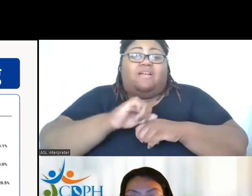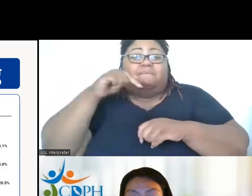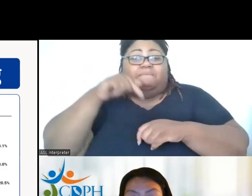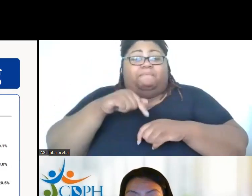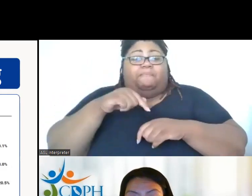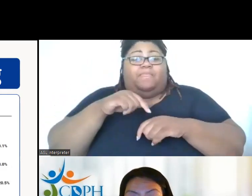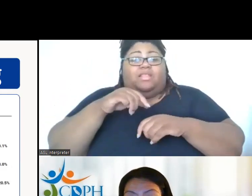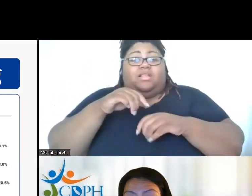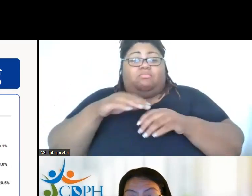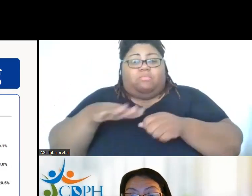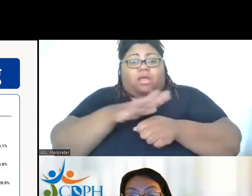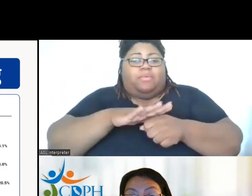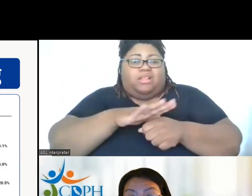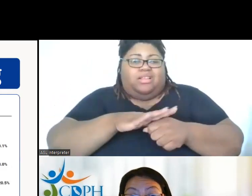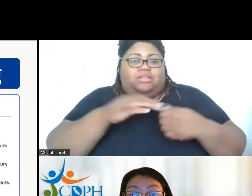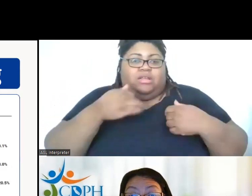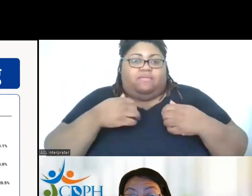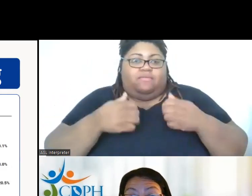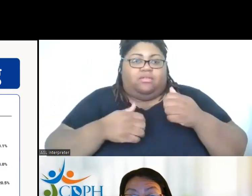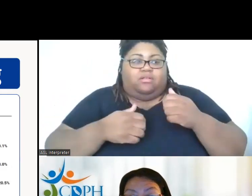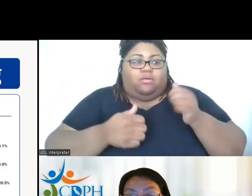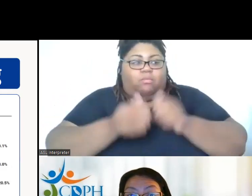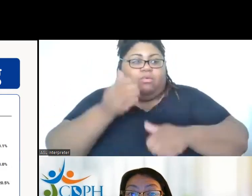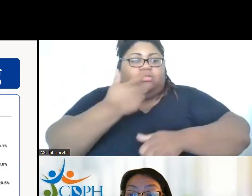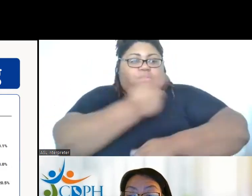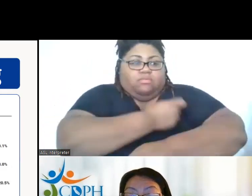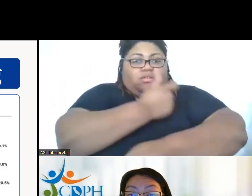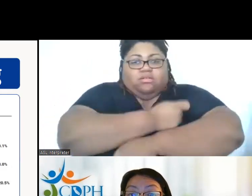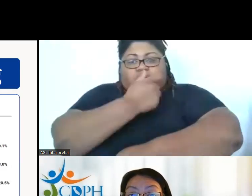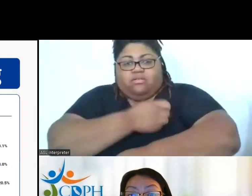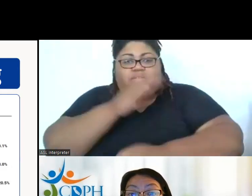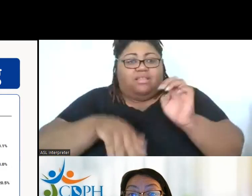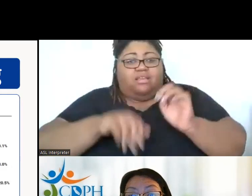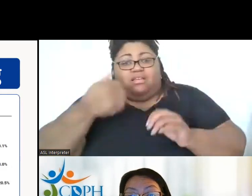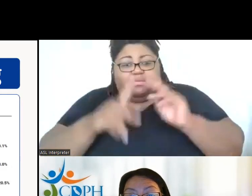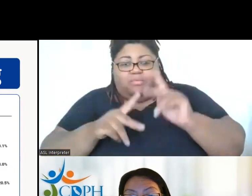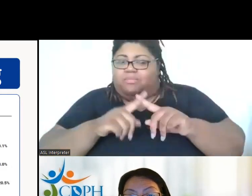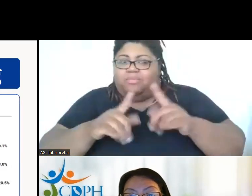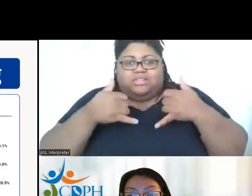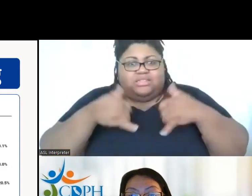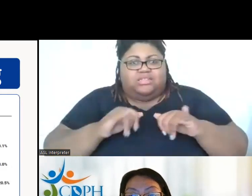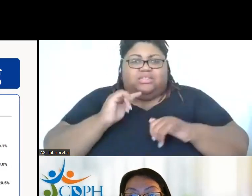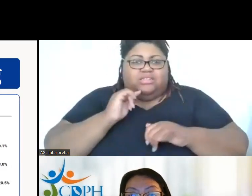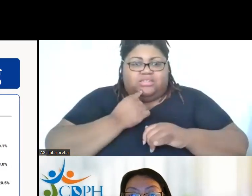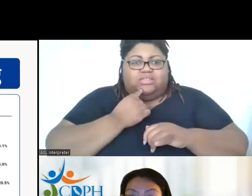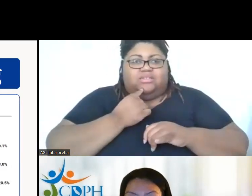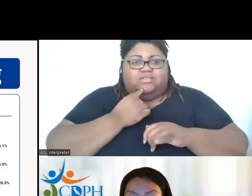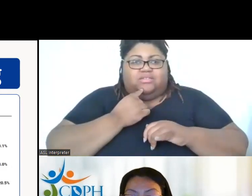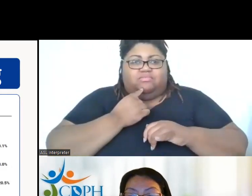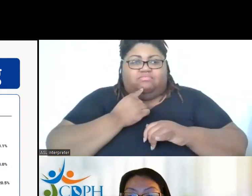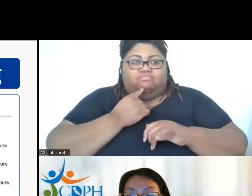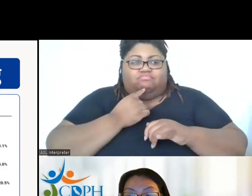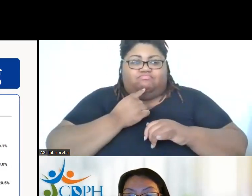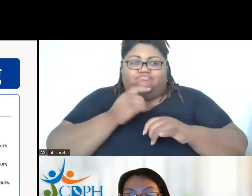of vaccination and booster relative to others, there's still severe underutilization of